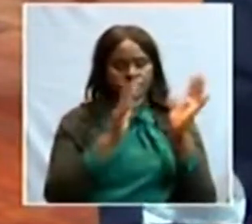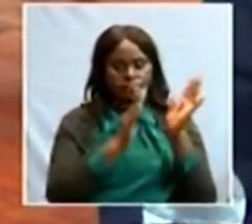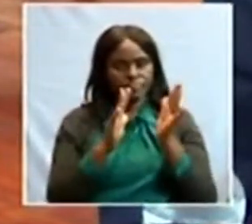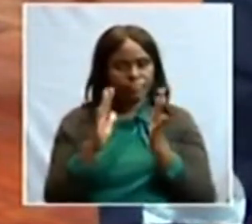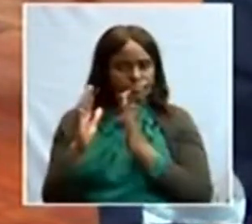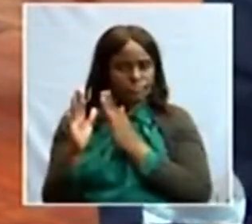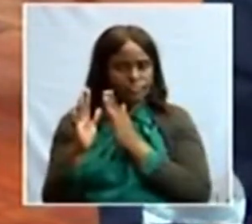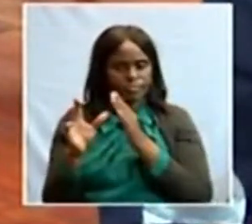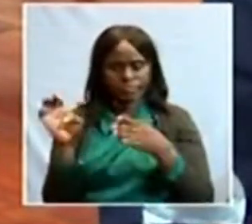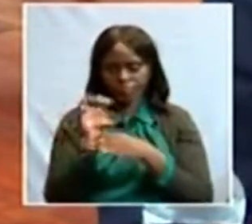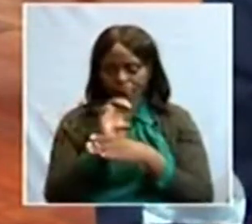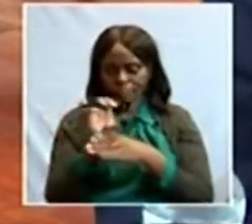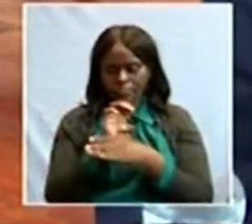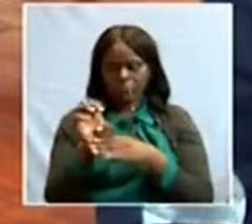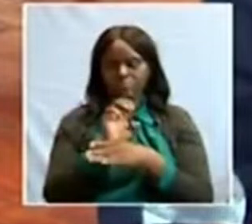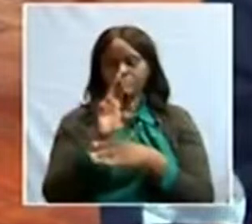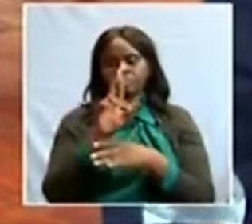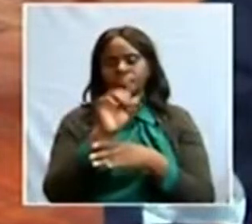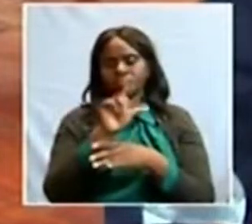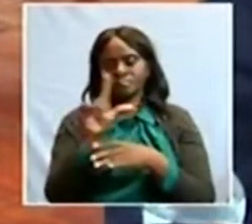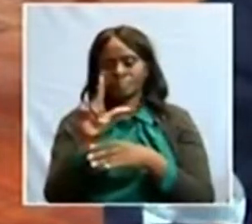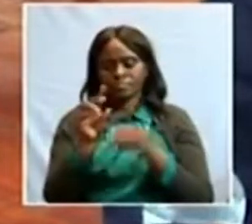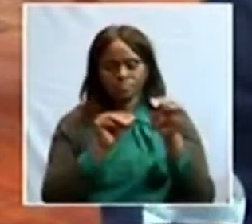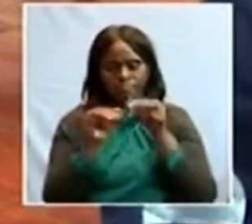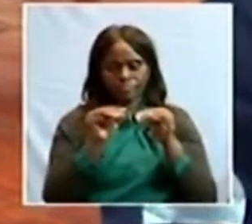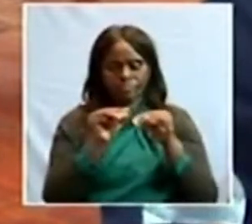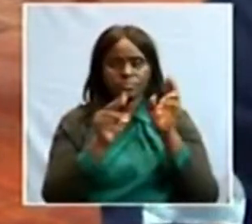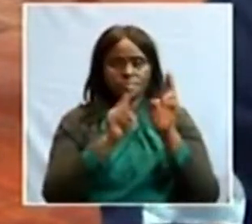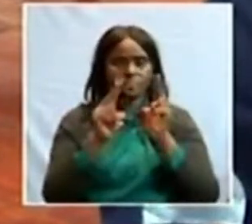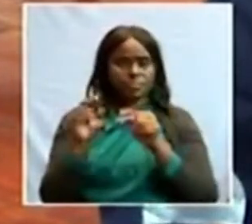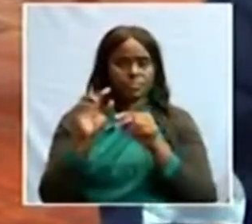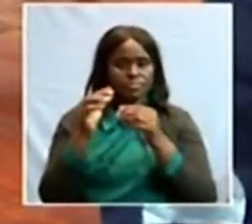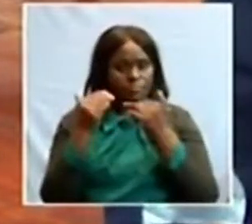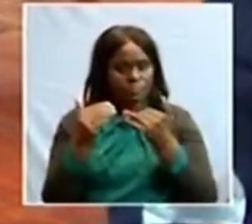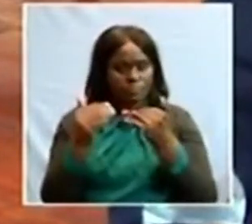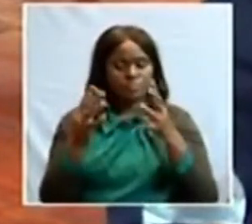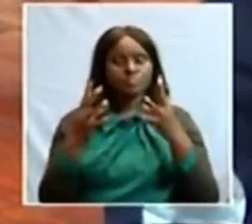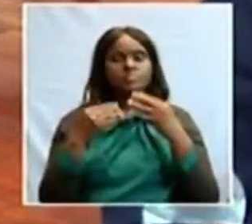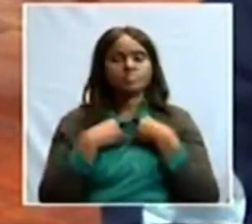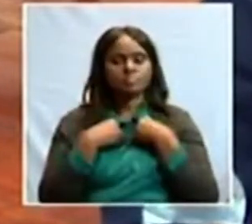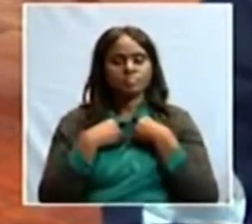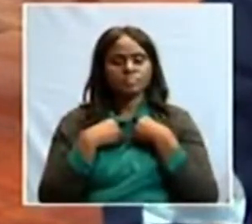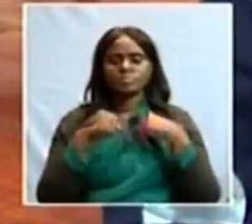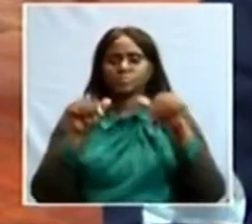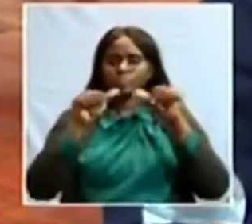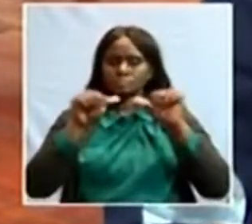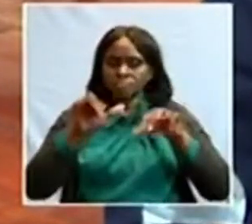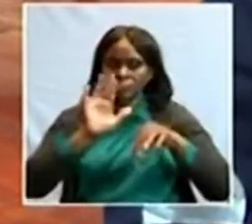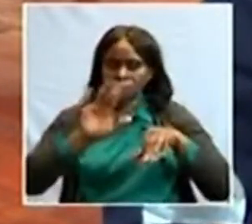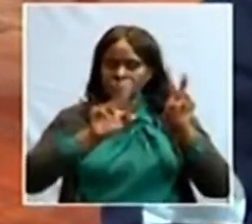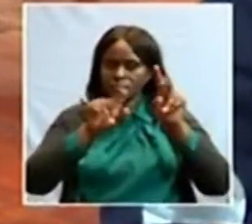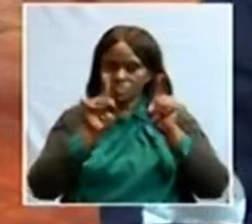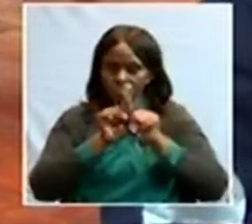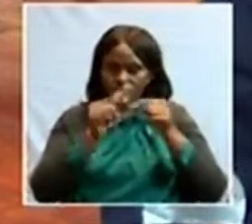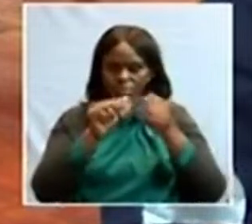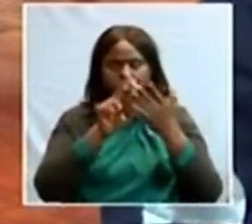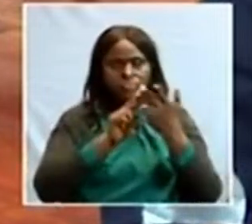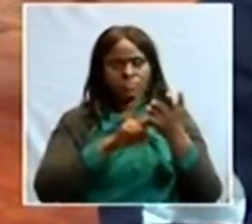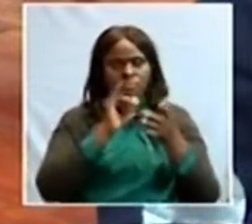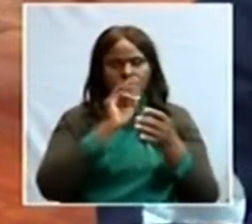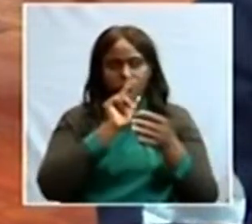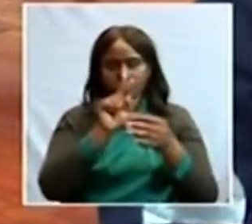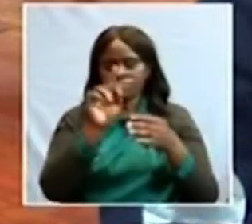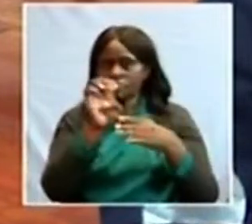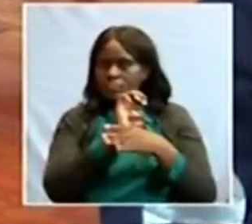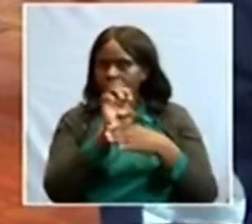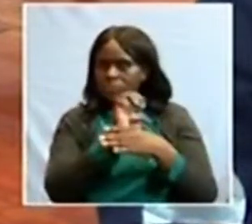prepare evaluation law. Management's response. Management wishes to acknowledge the author's observation and wishes to report that the